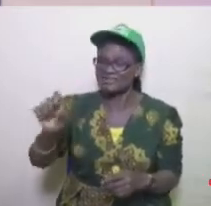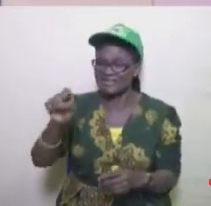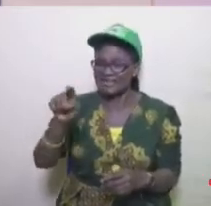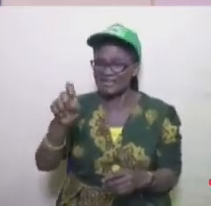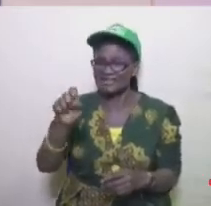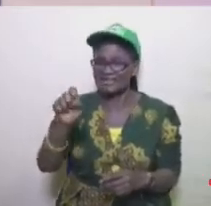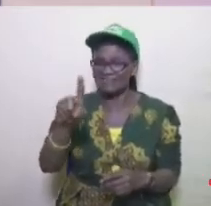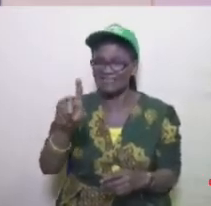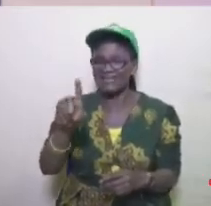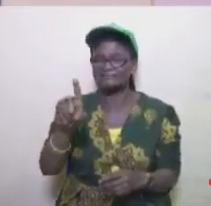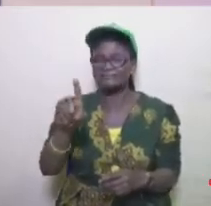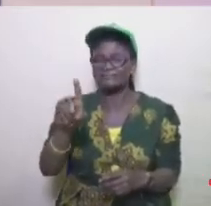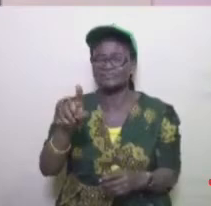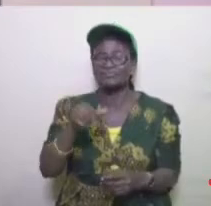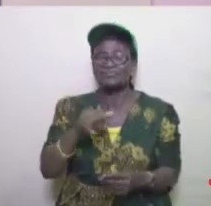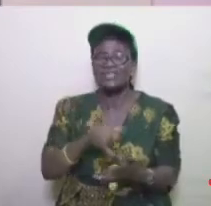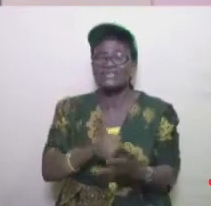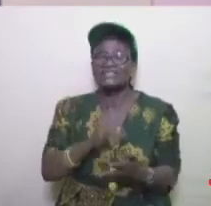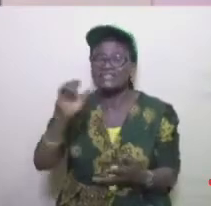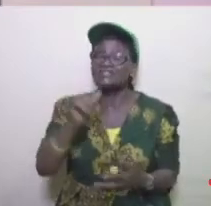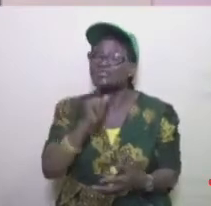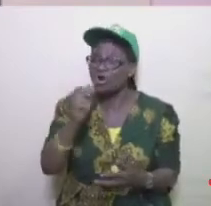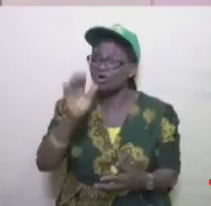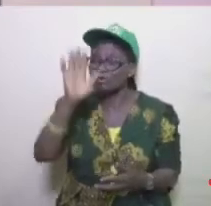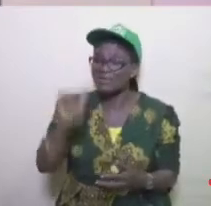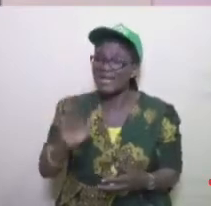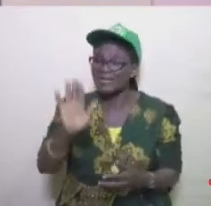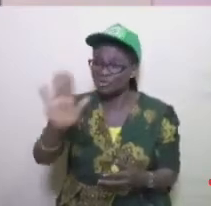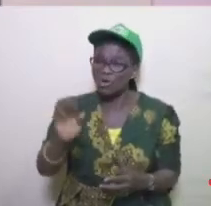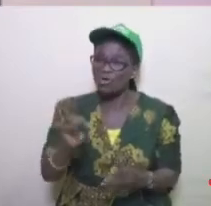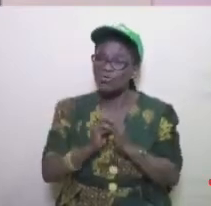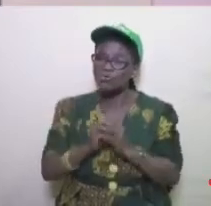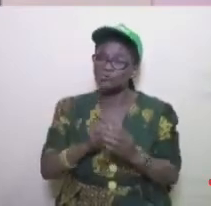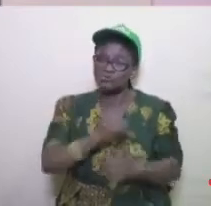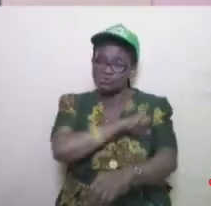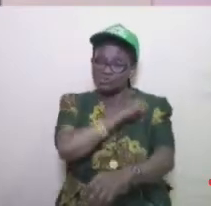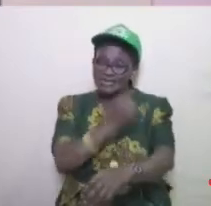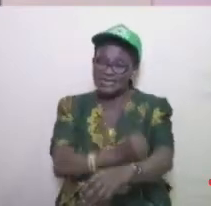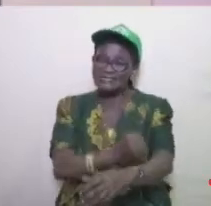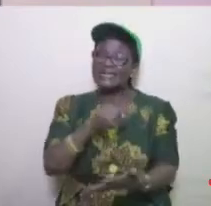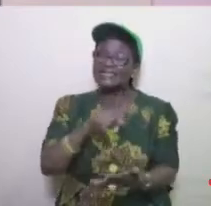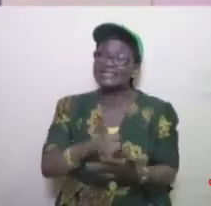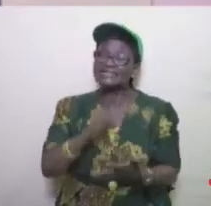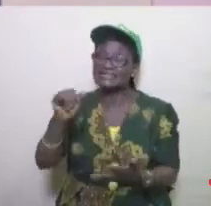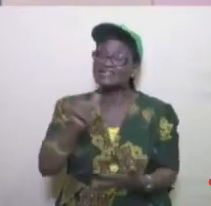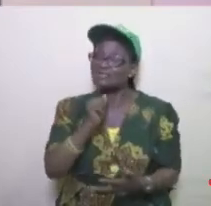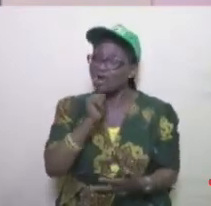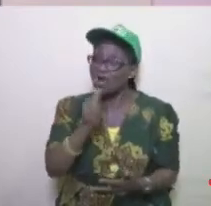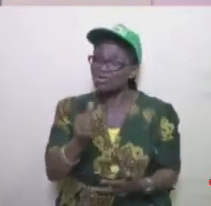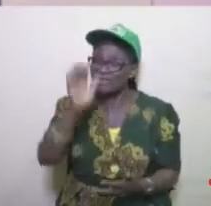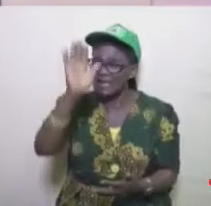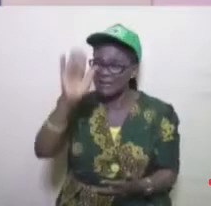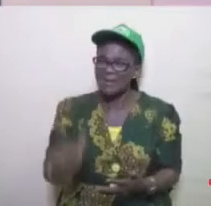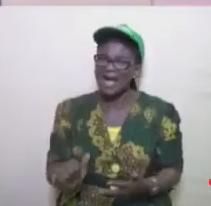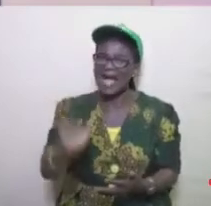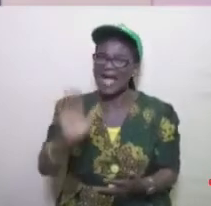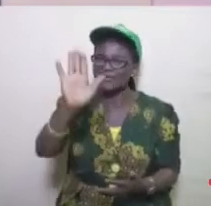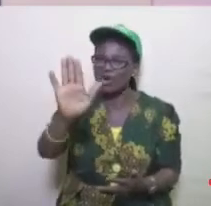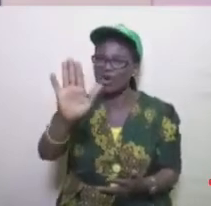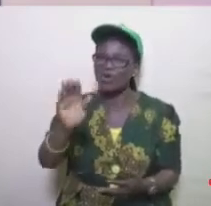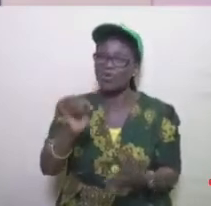11, it's not by your own strength. It's not by your own